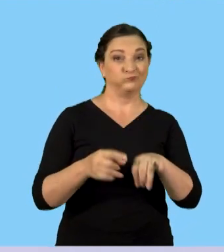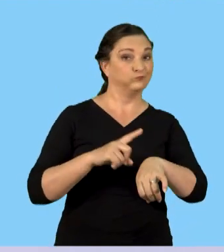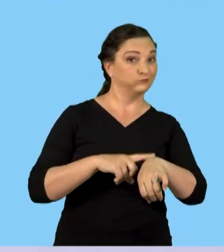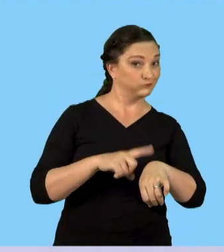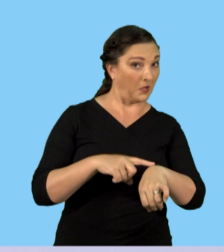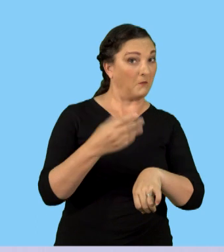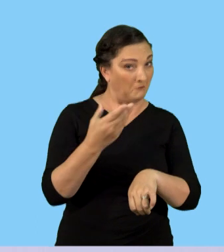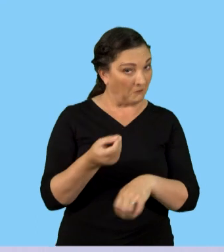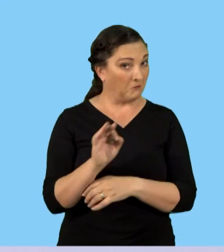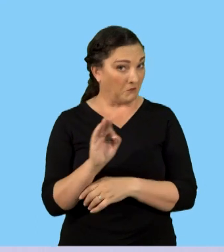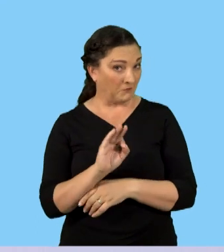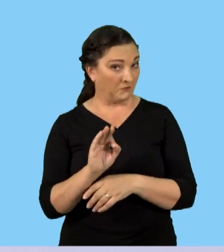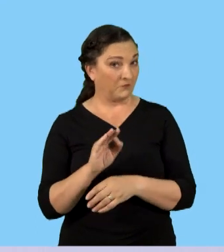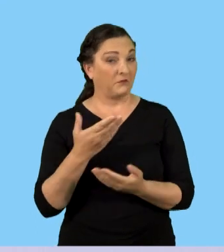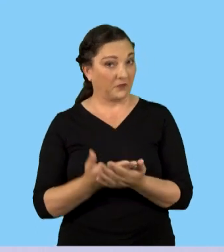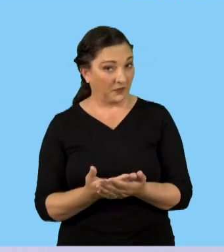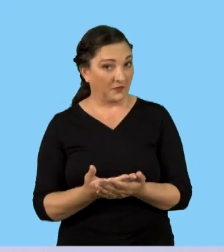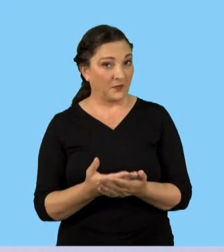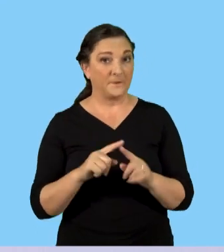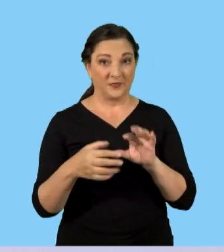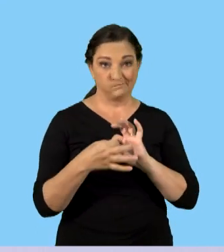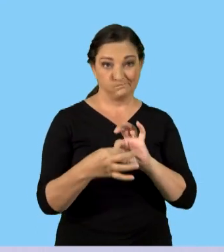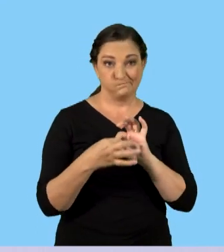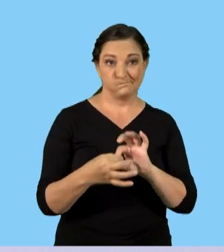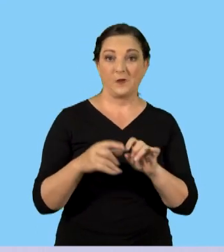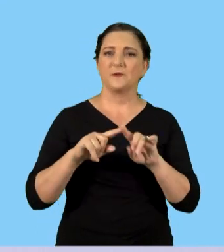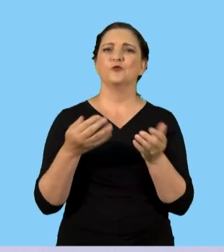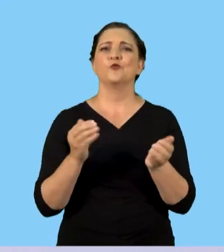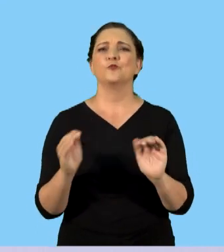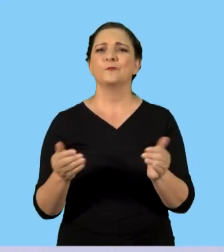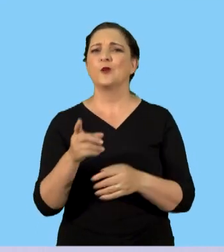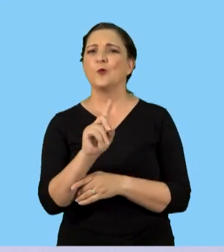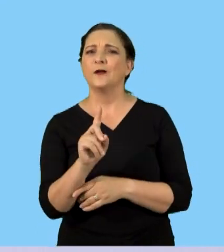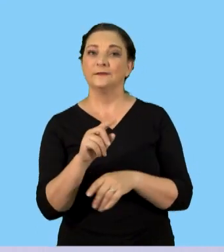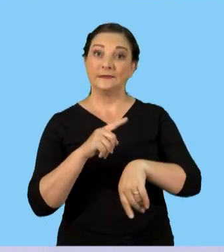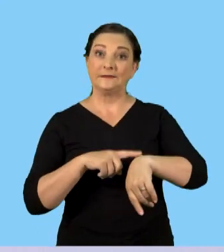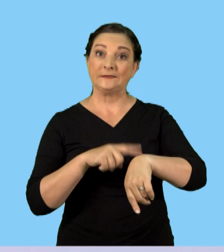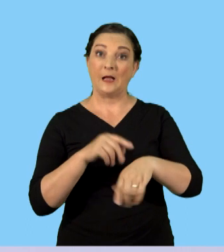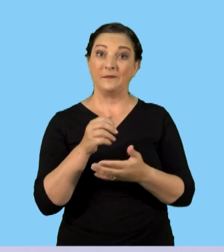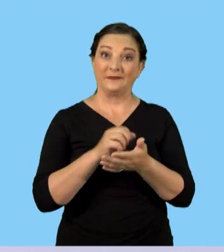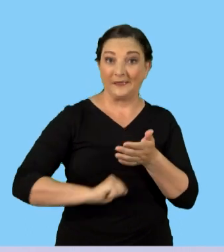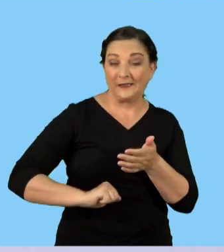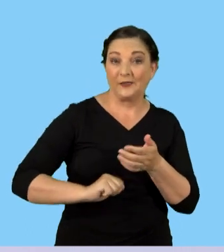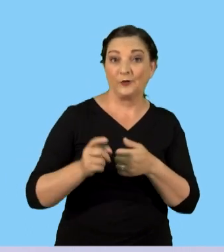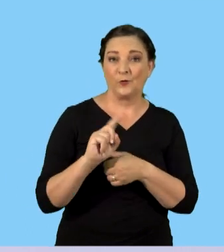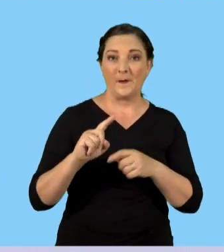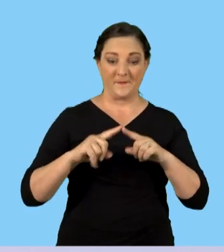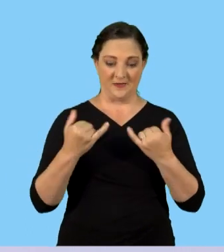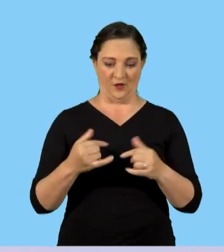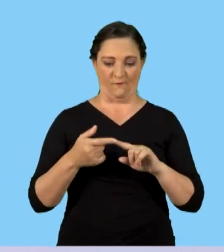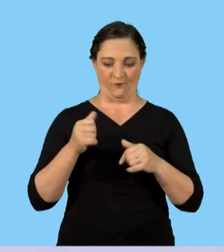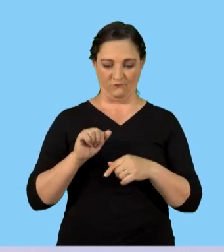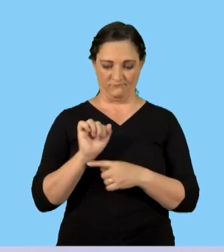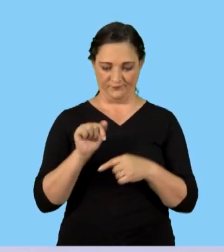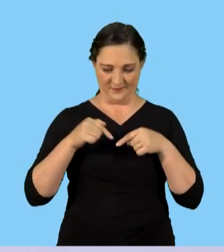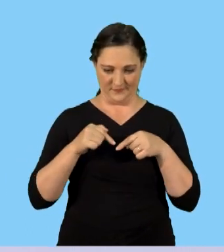has a functional relationship? The distance covered is compared to the amount of time taken. The time